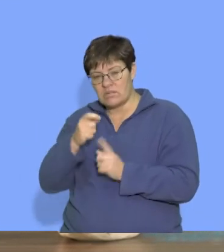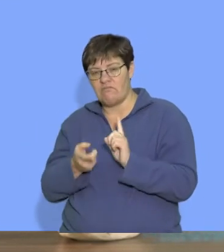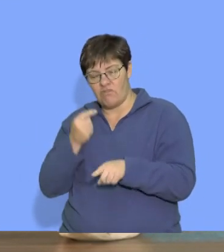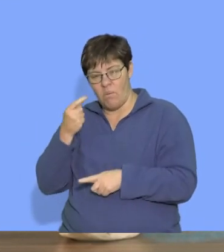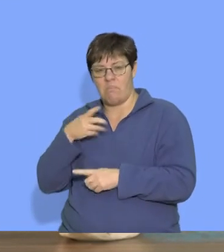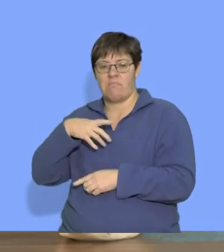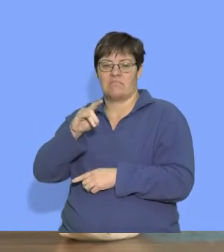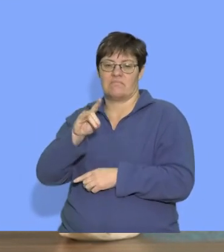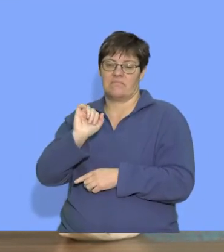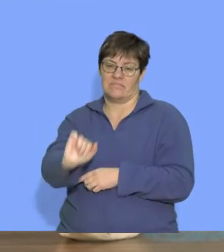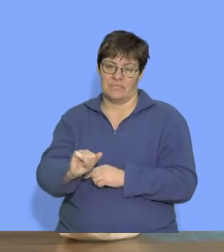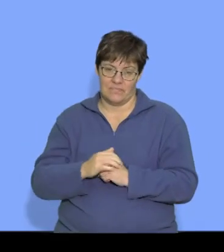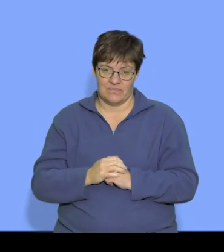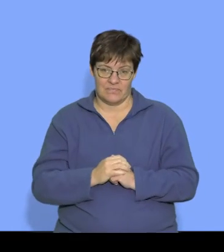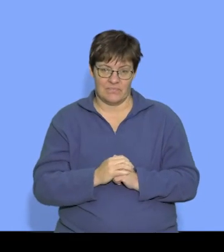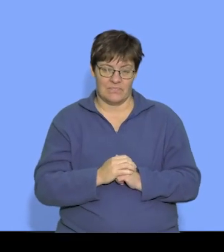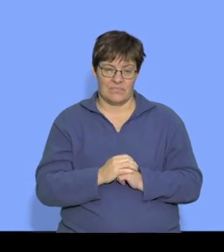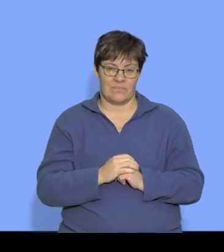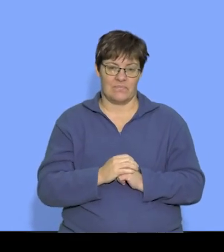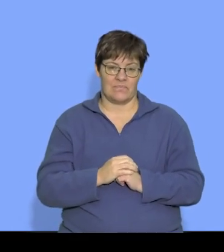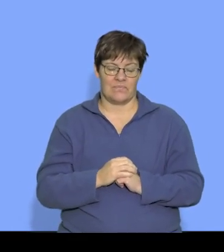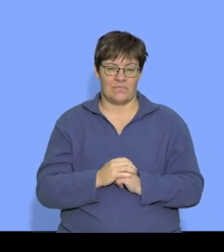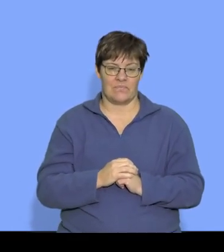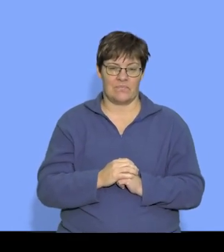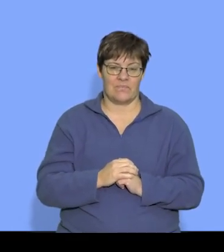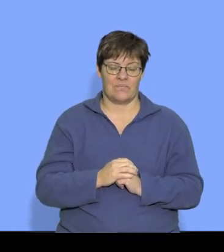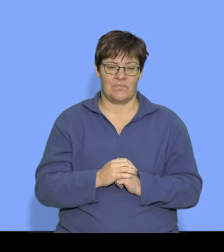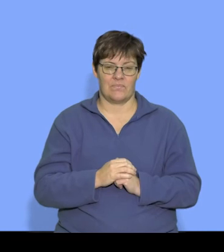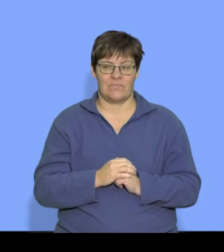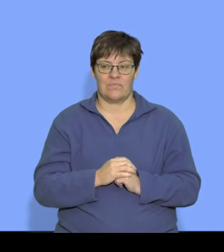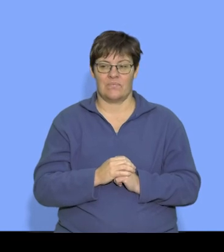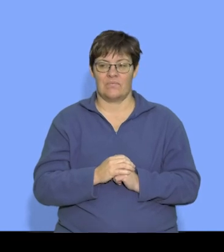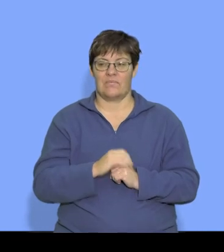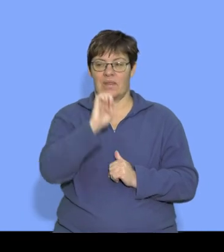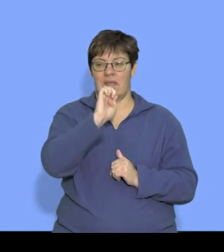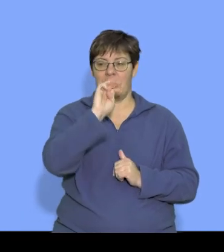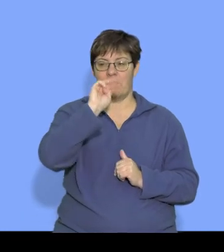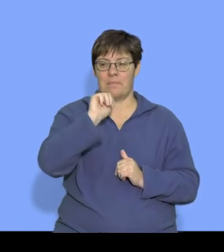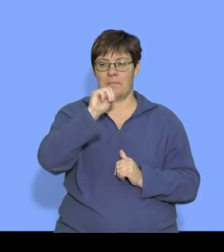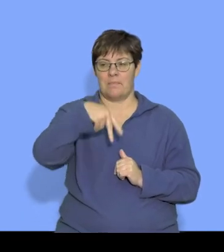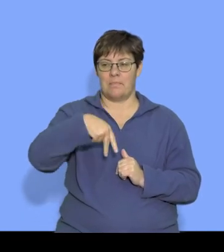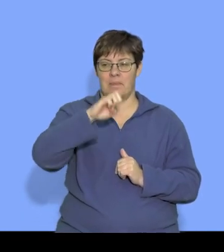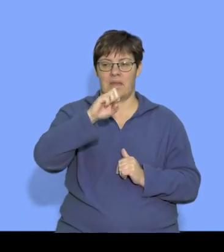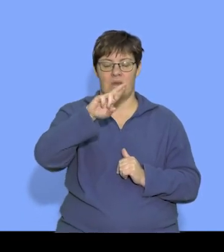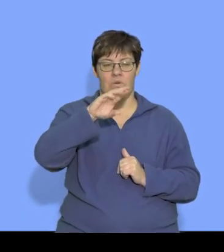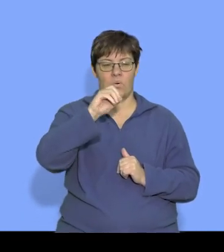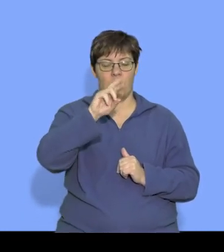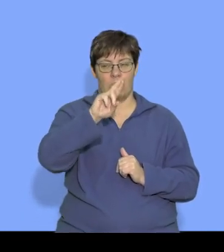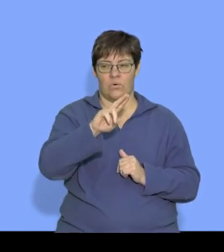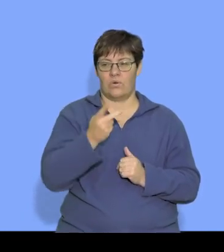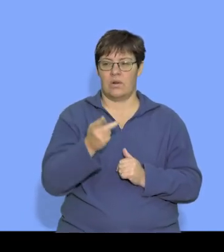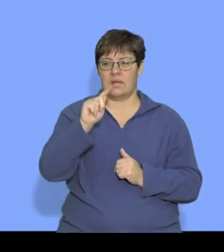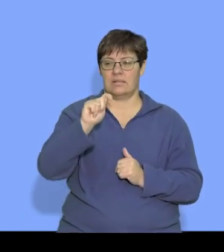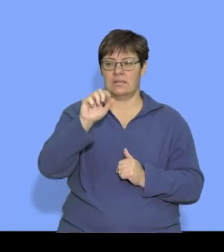that we get from animal matter. So, an example of the emperor tamarin, which is a type of primate,